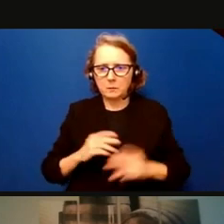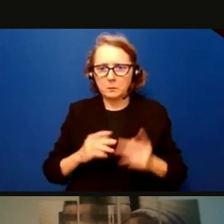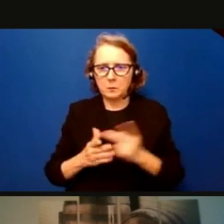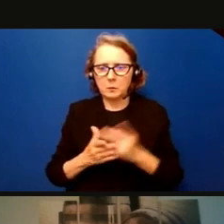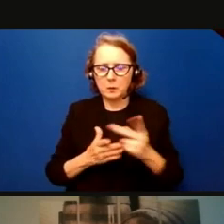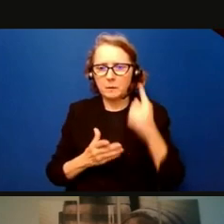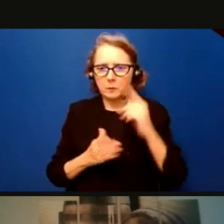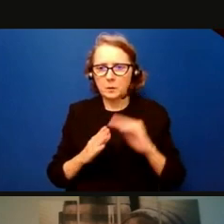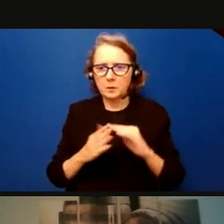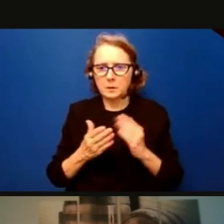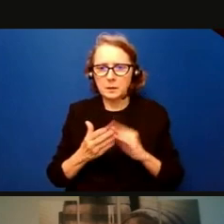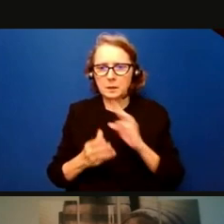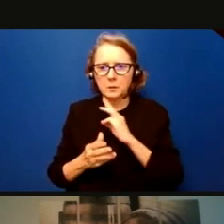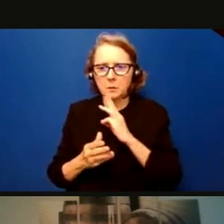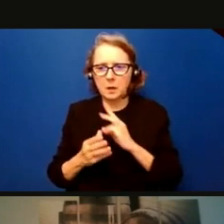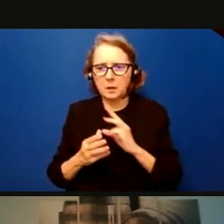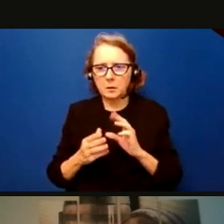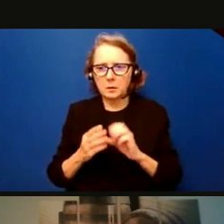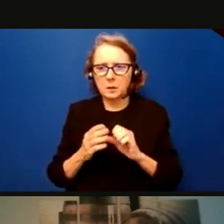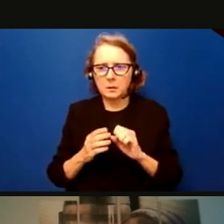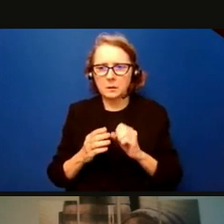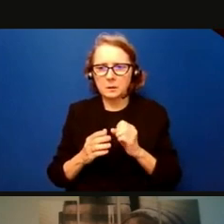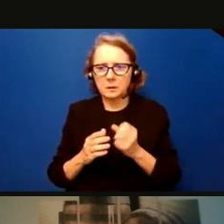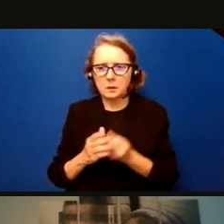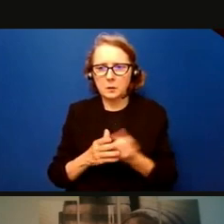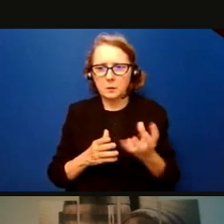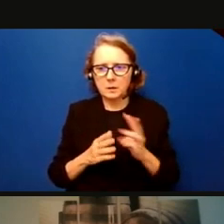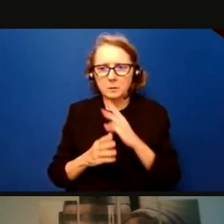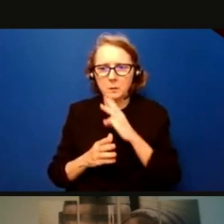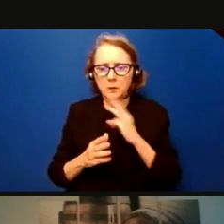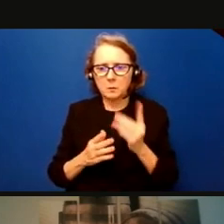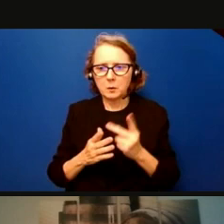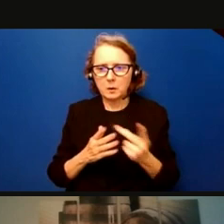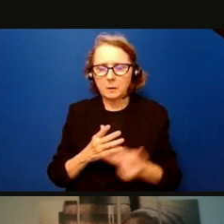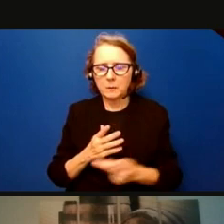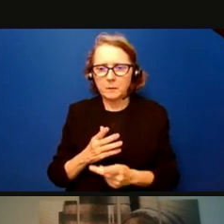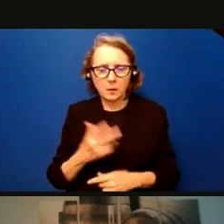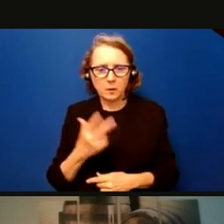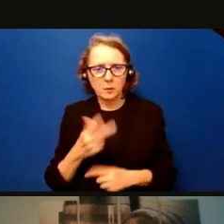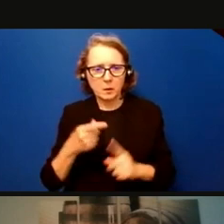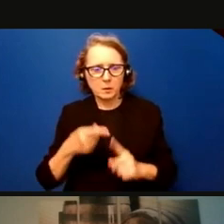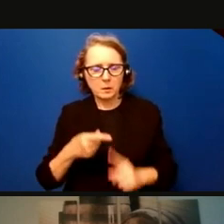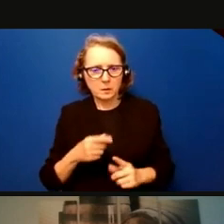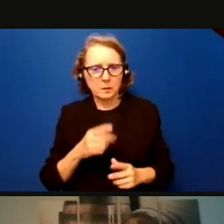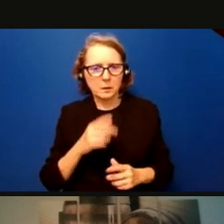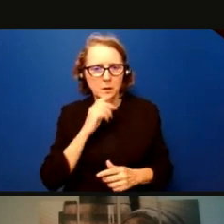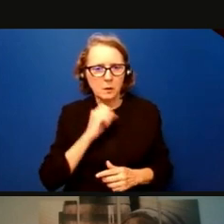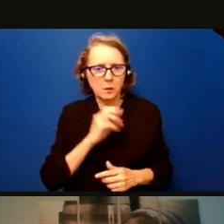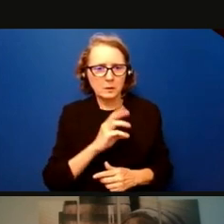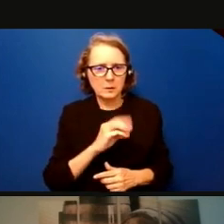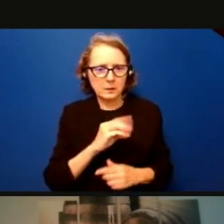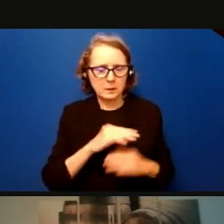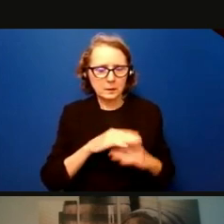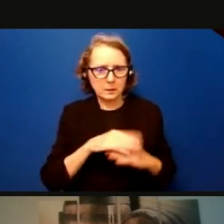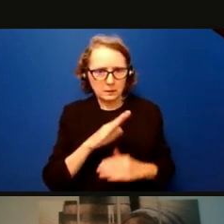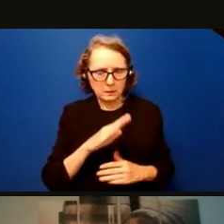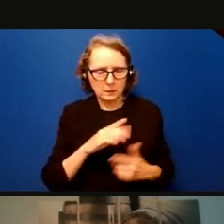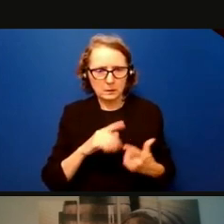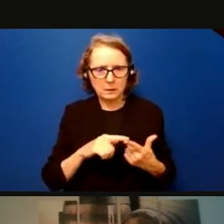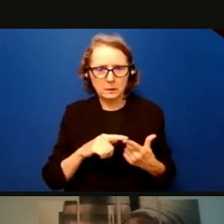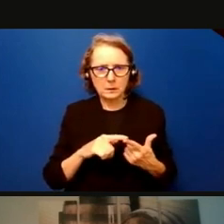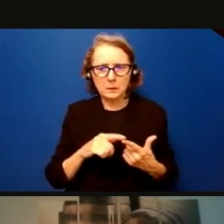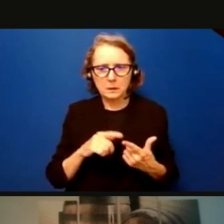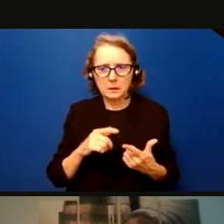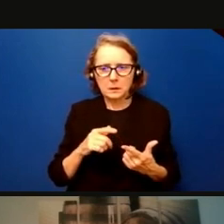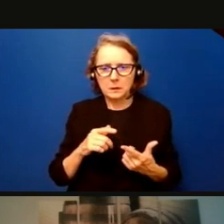program. Okay, so the three bullet points are 60 years old, a named customer, have household income. As long